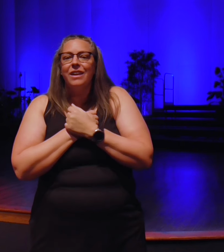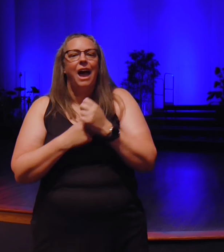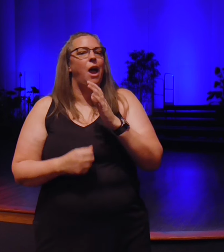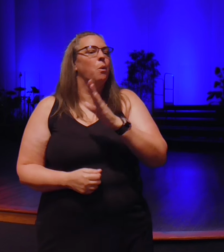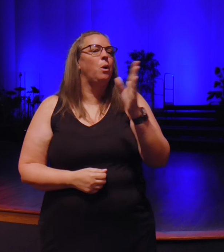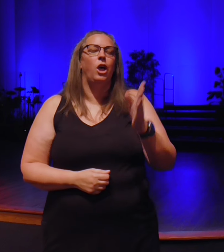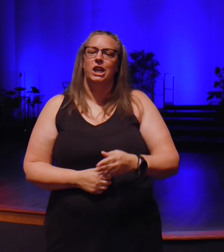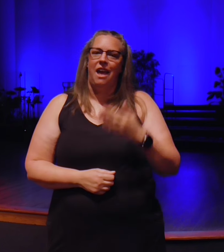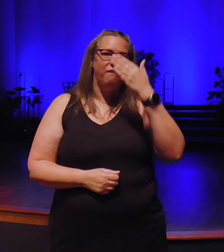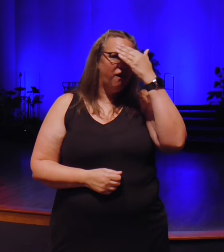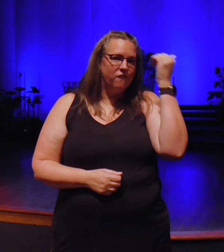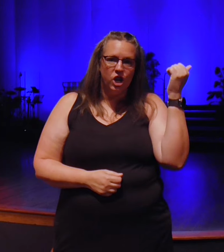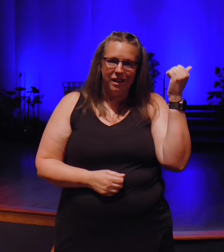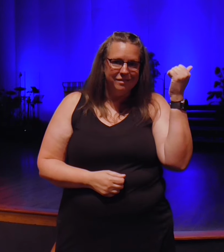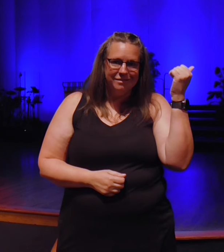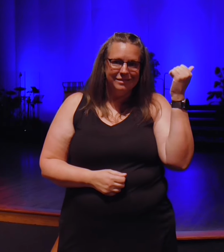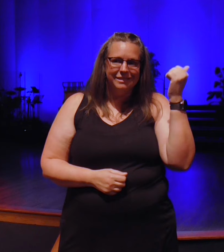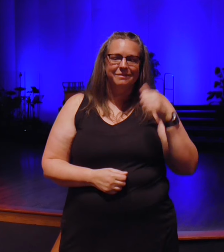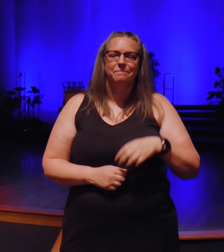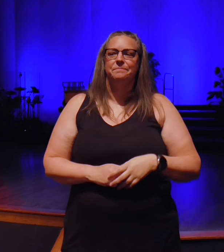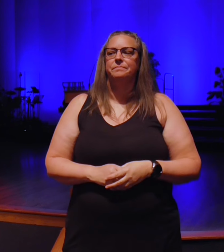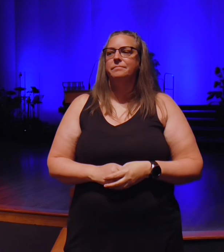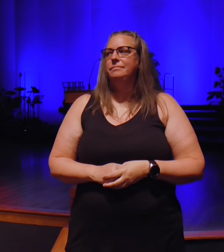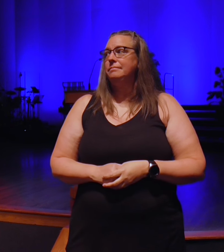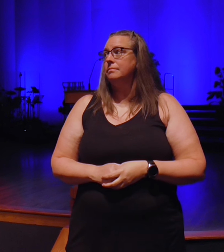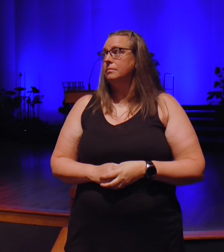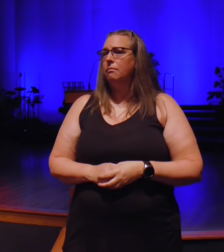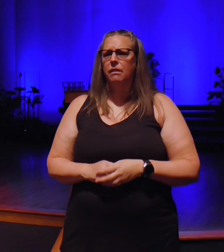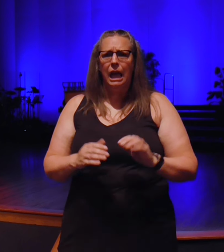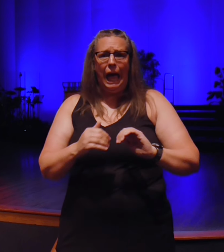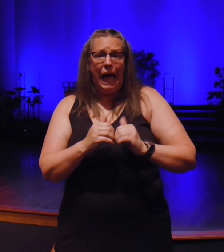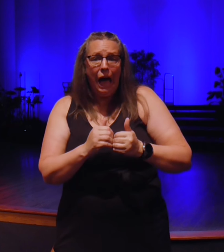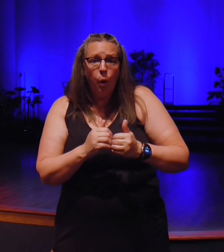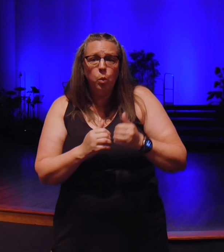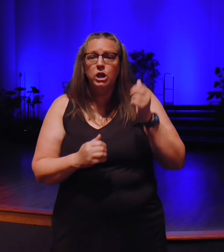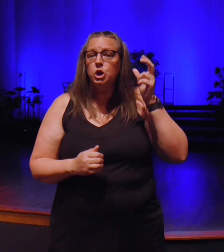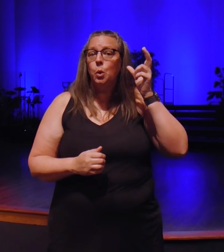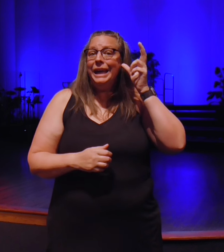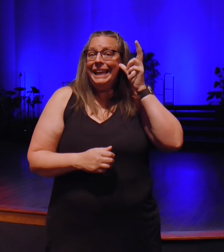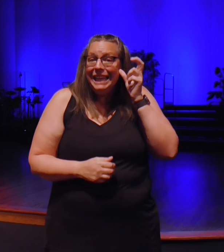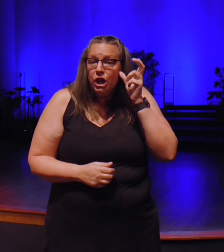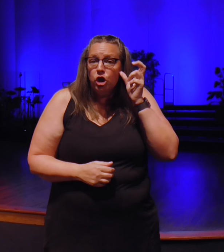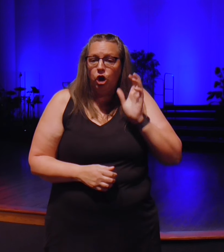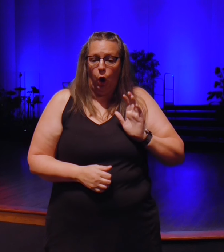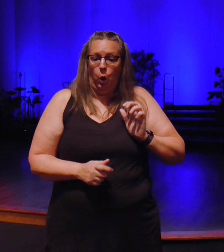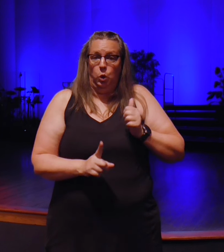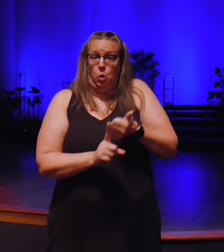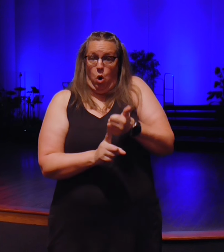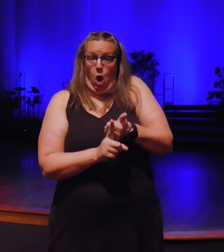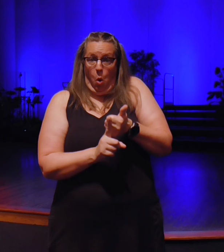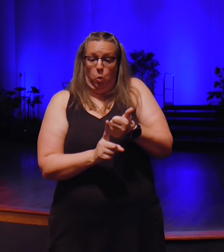will never forget thee. How do you hear your heart's song?